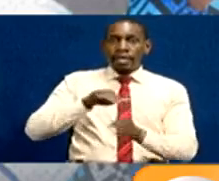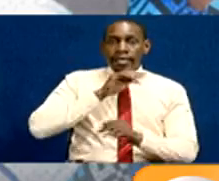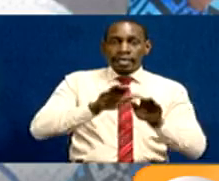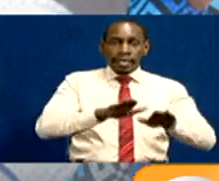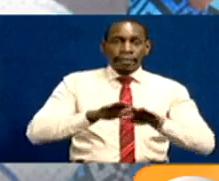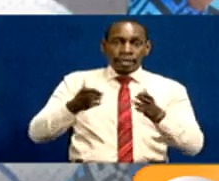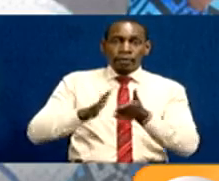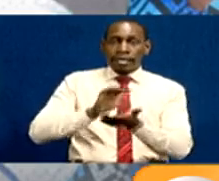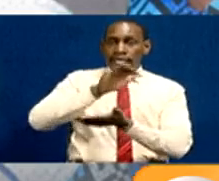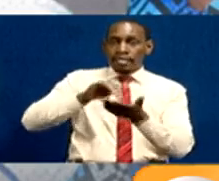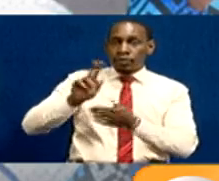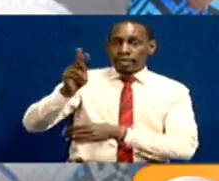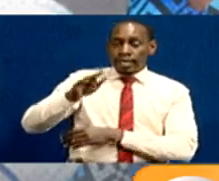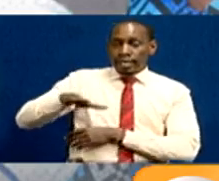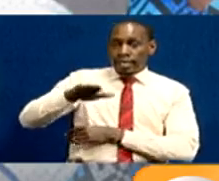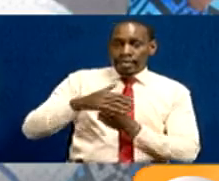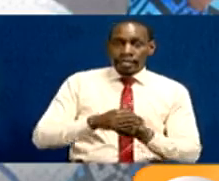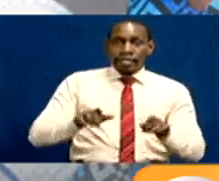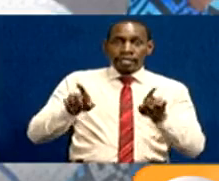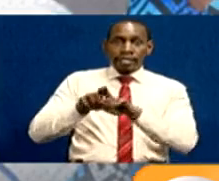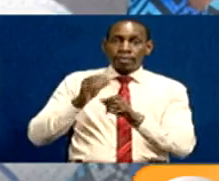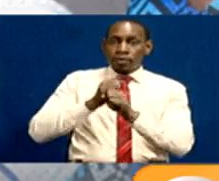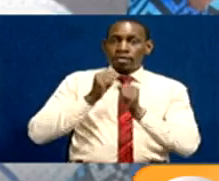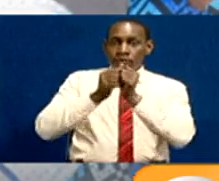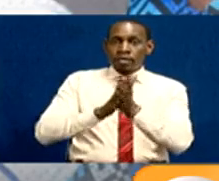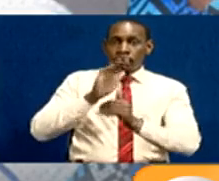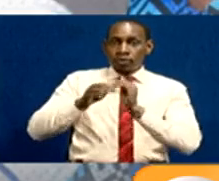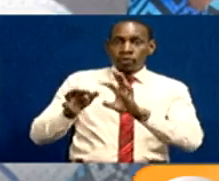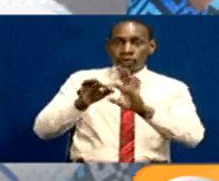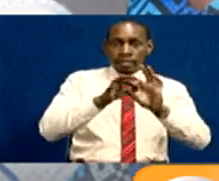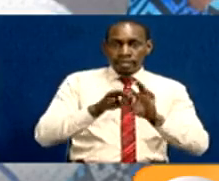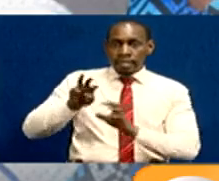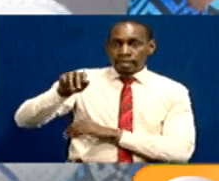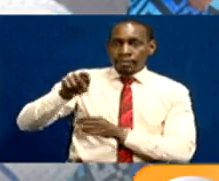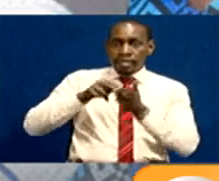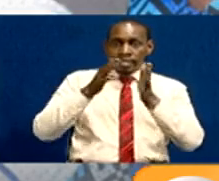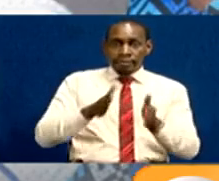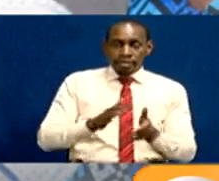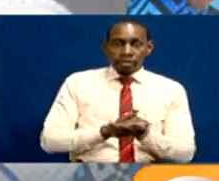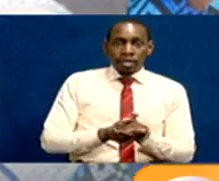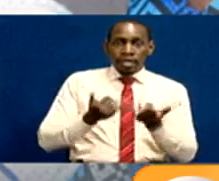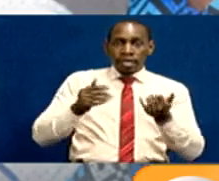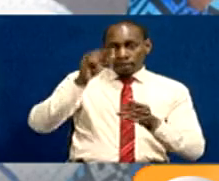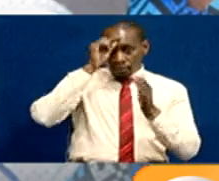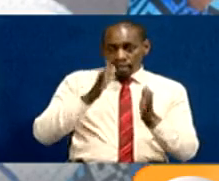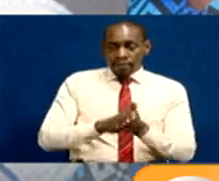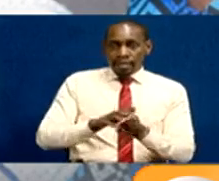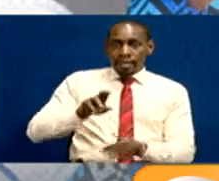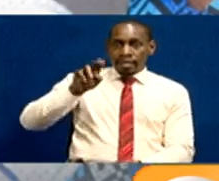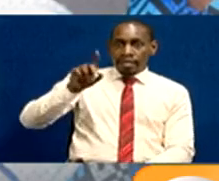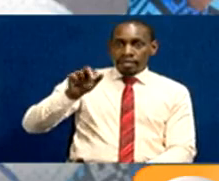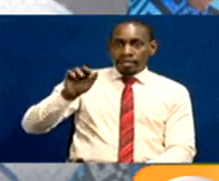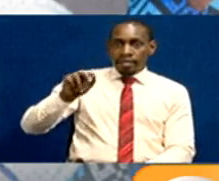Odinga campaigns in Central Kenya region and will also work with all Azimio MPs and aspirants, with Governors Nderitu